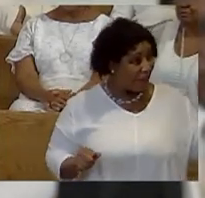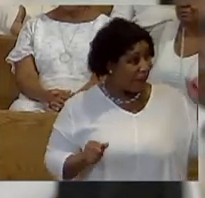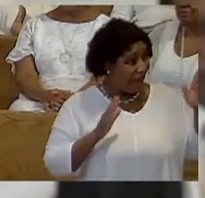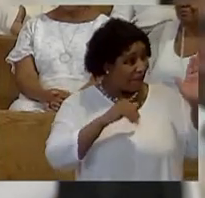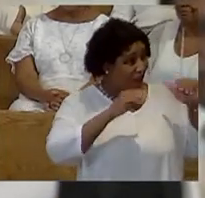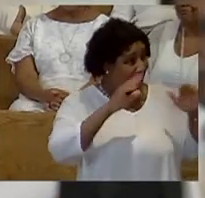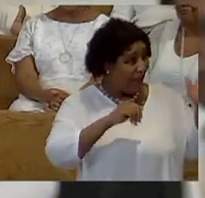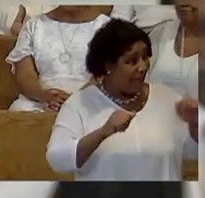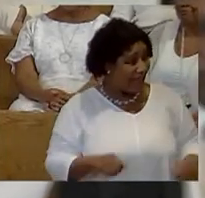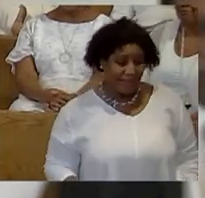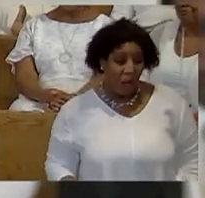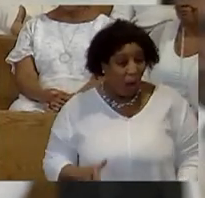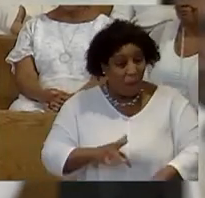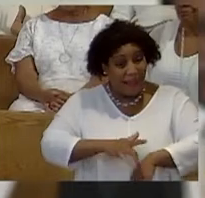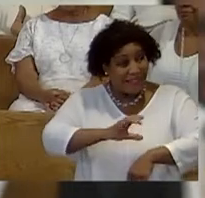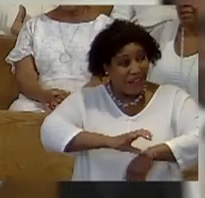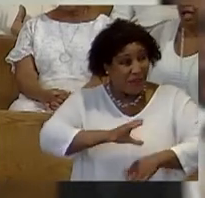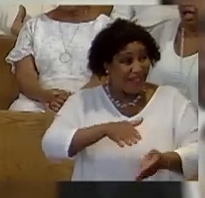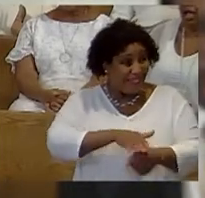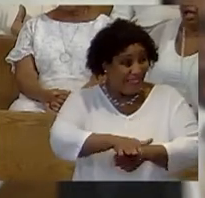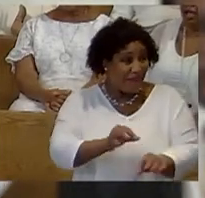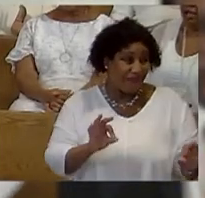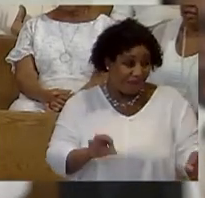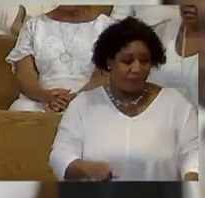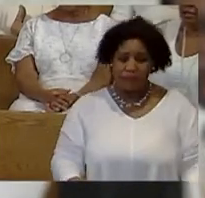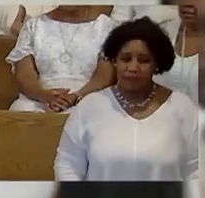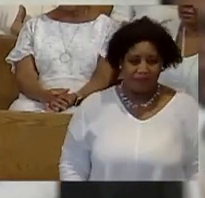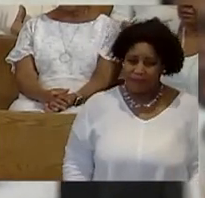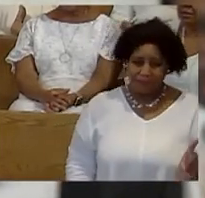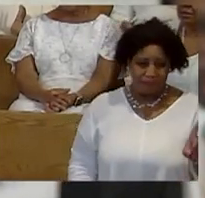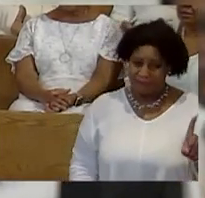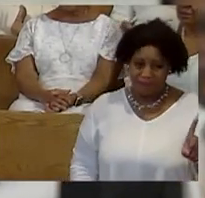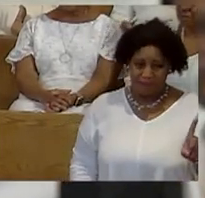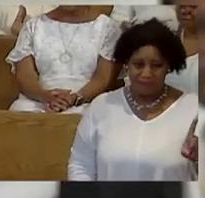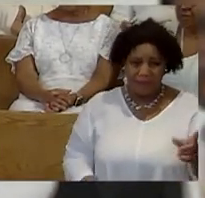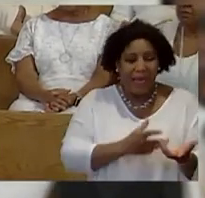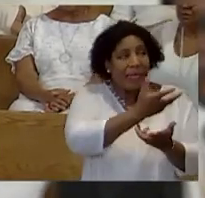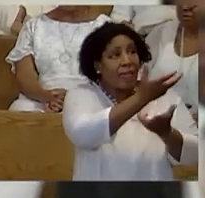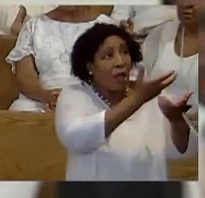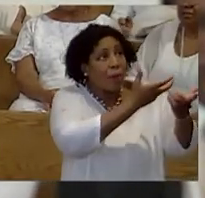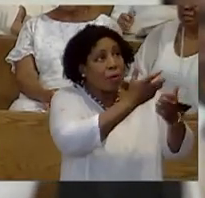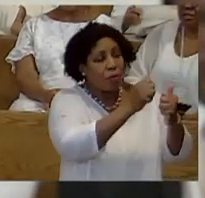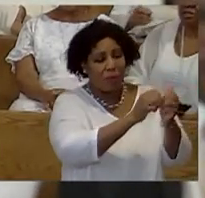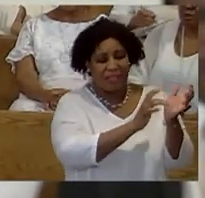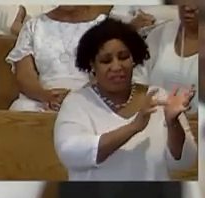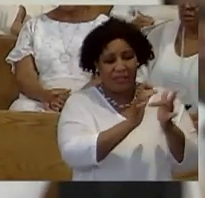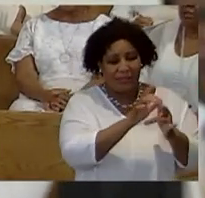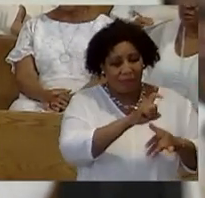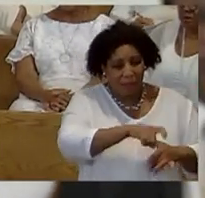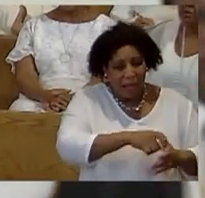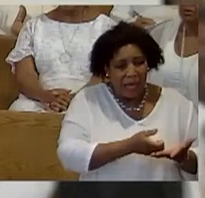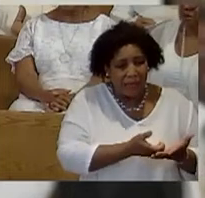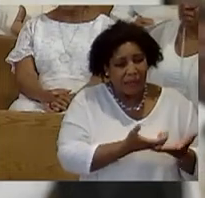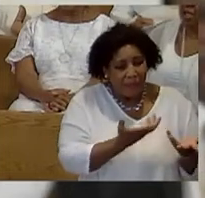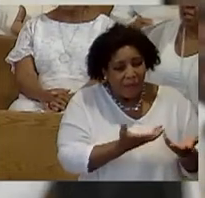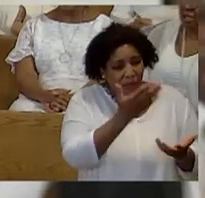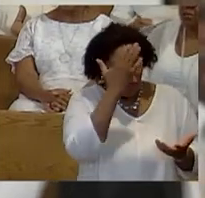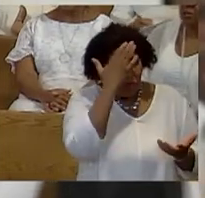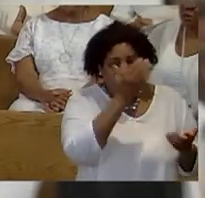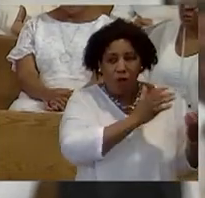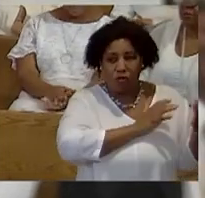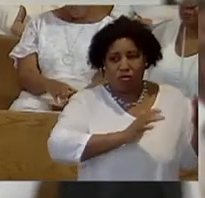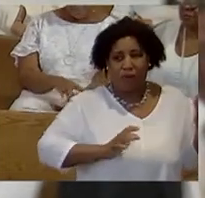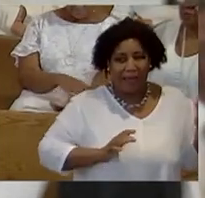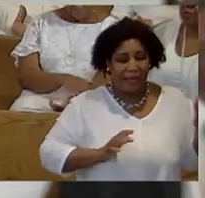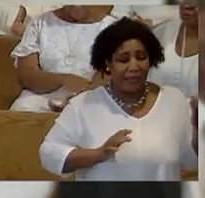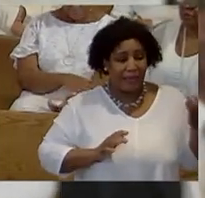say, I've been to church and that's enough. But I want to tell you, you got to commune with Jesus. You got to know Christ. You got to